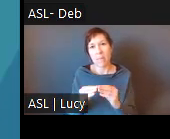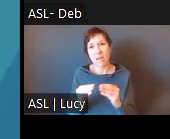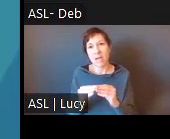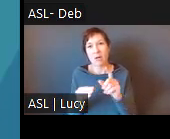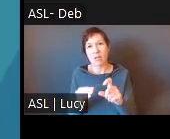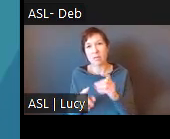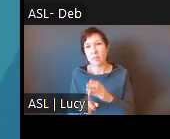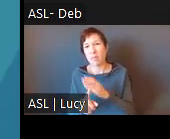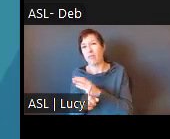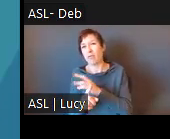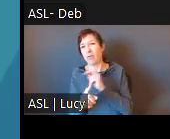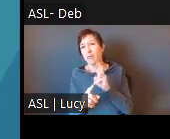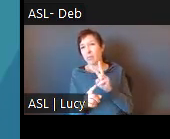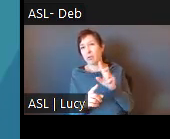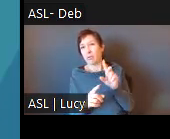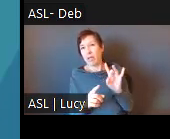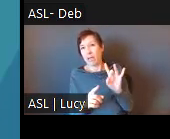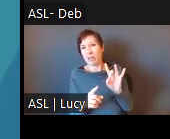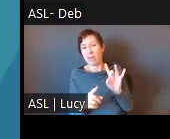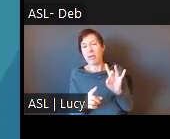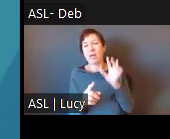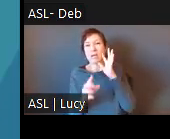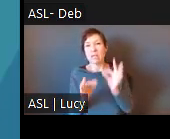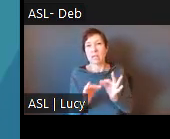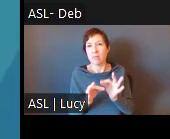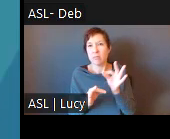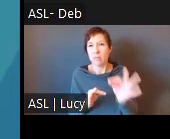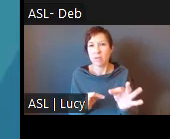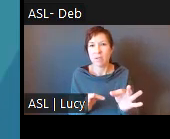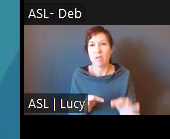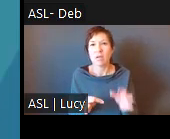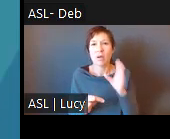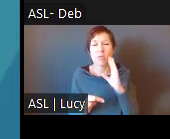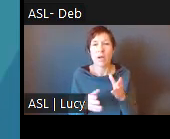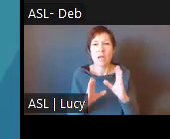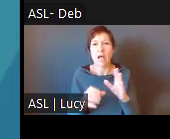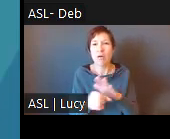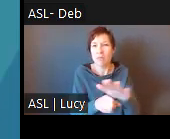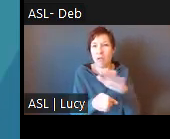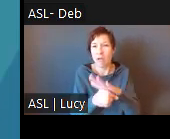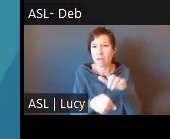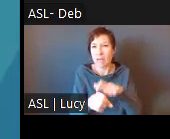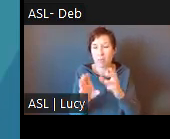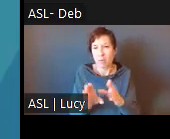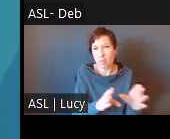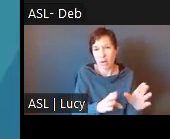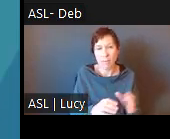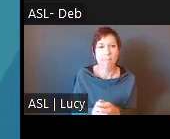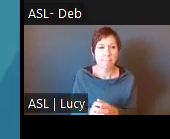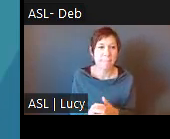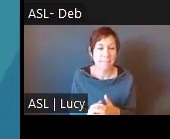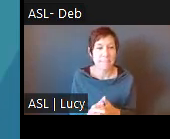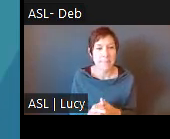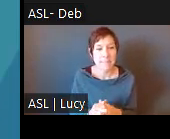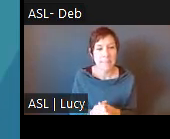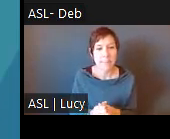November 28th, but has been rescheduled to allow for greater lead time for preparation and planning.